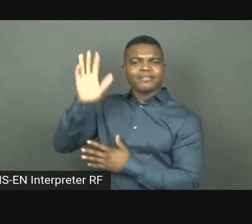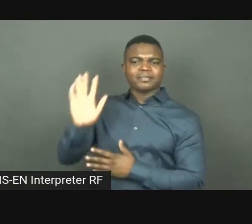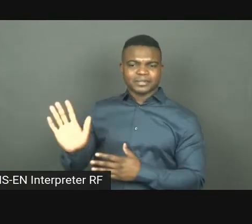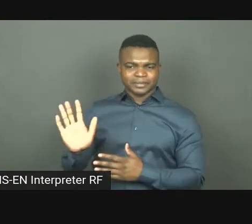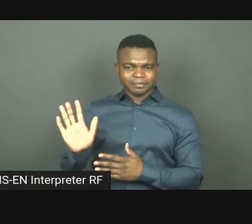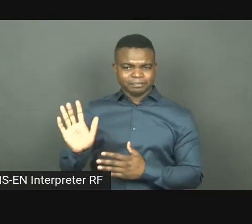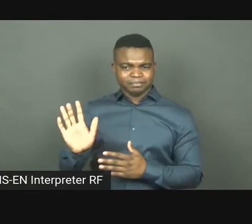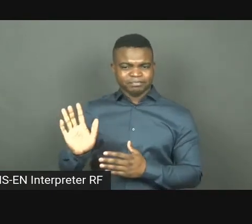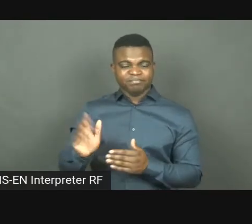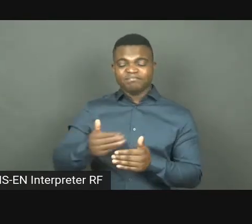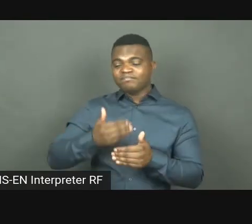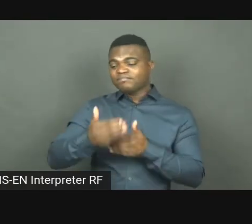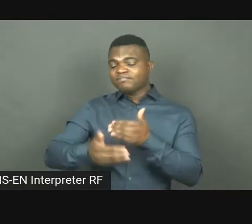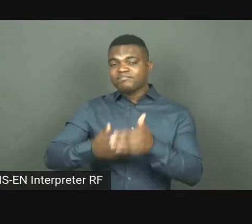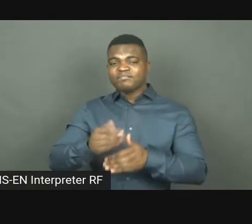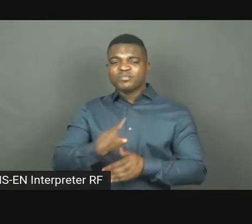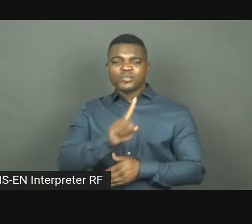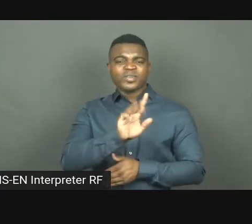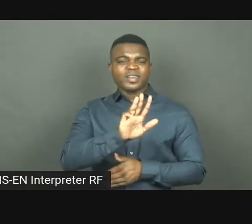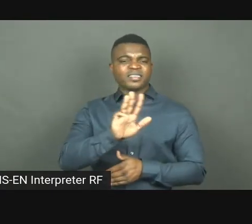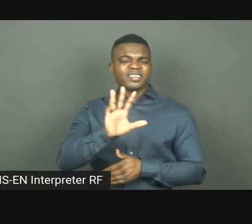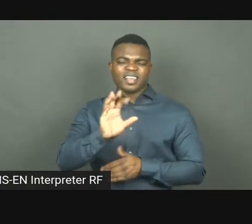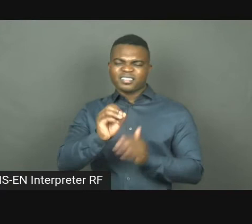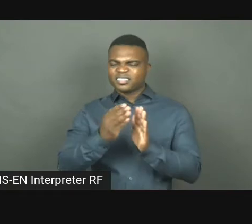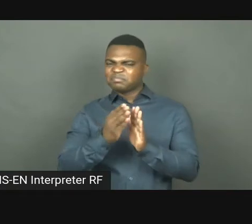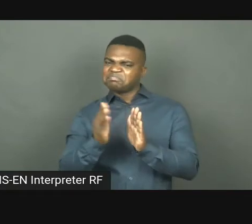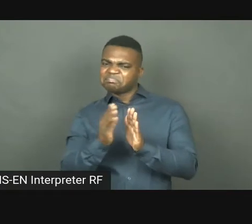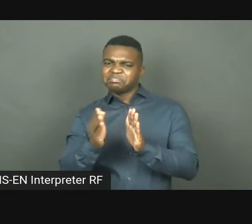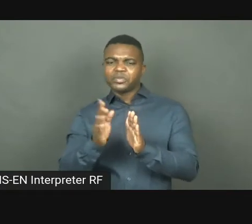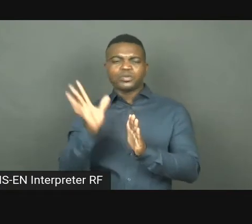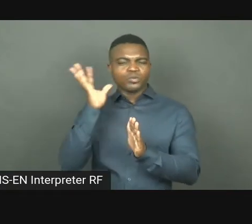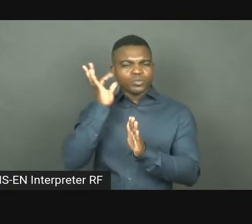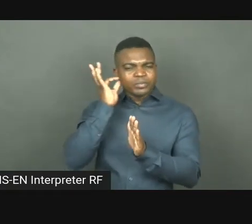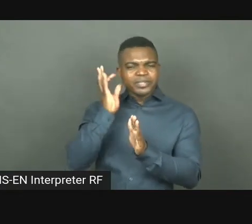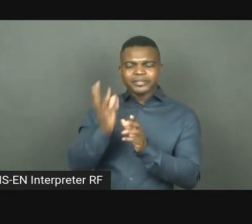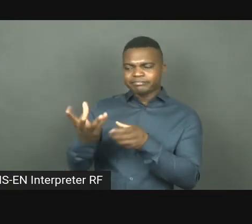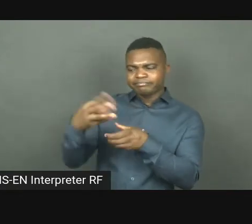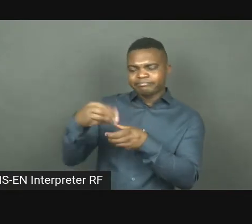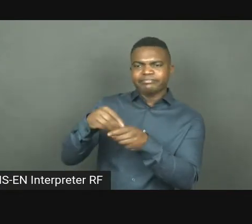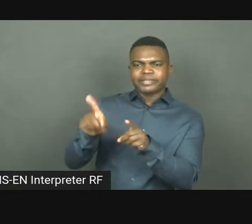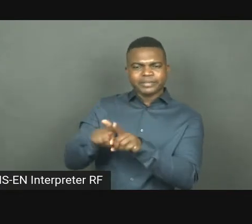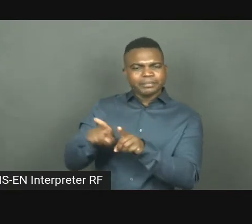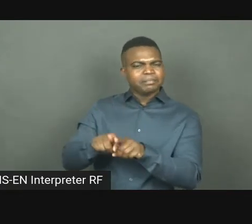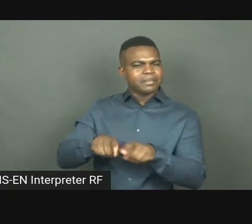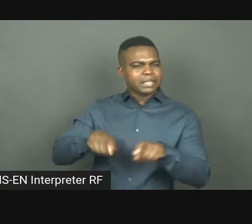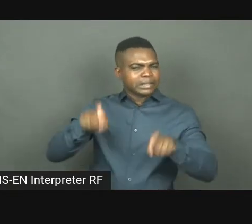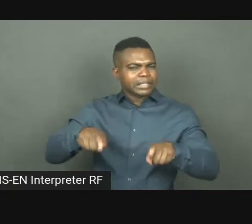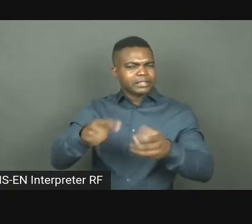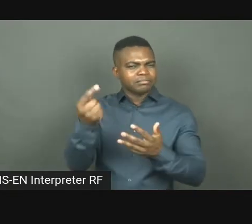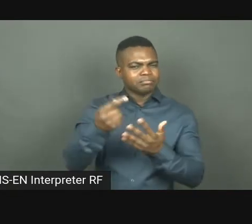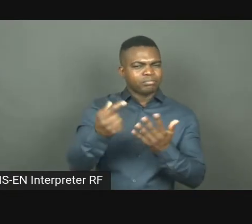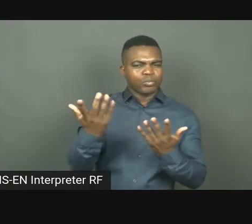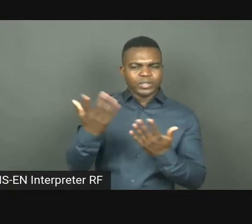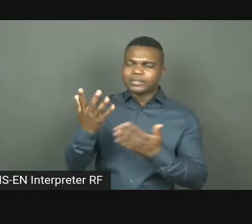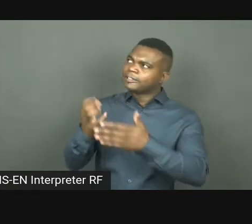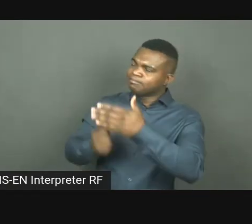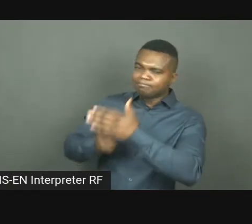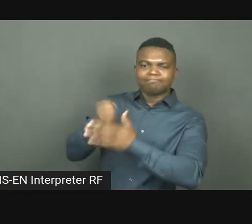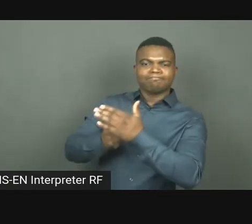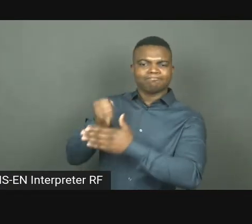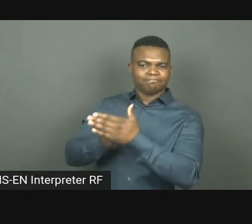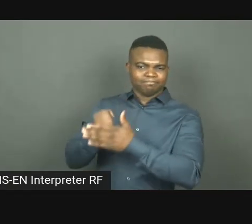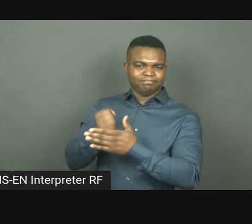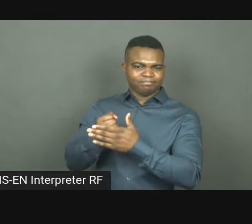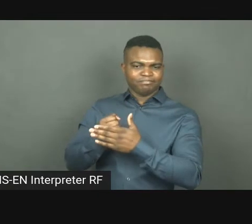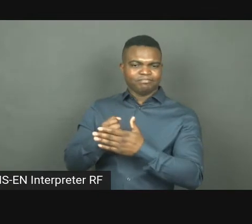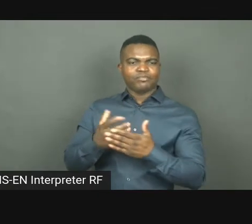1993. At that era, it included Black and Brown people responding to the epidemic as it grew in their own communities, as